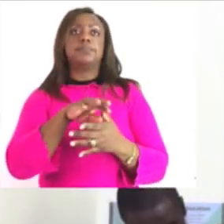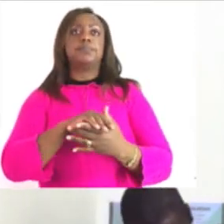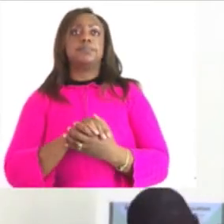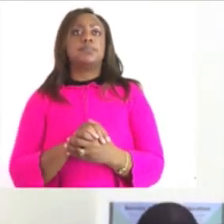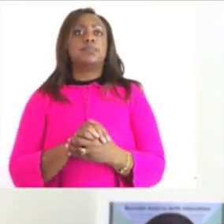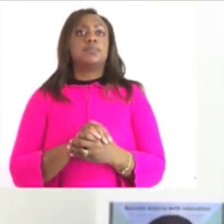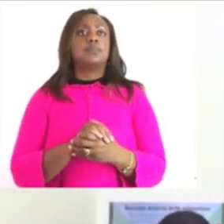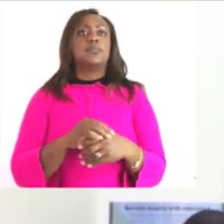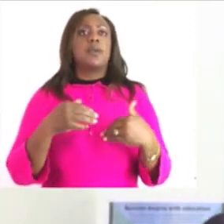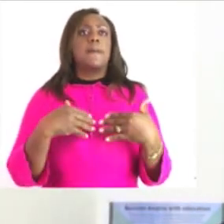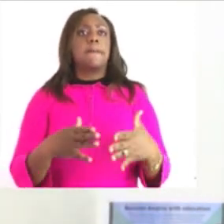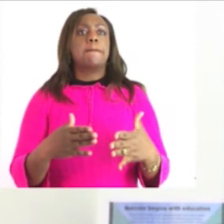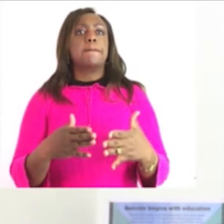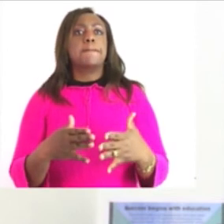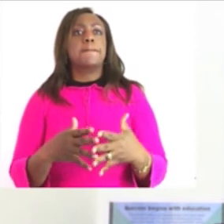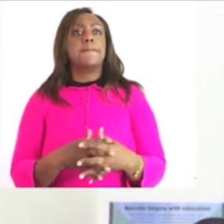We are starting with